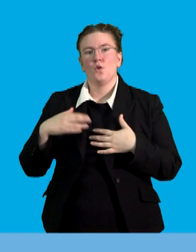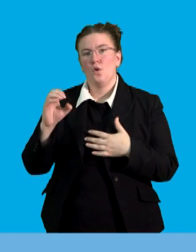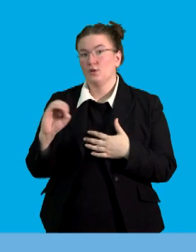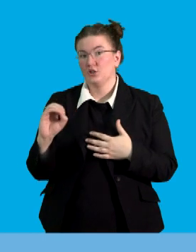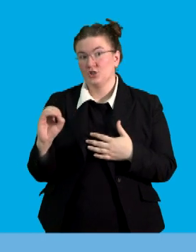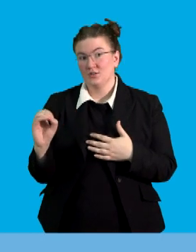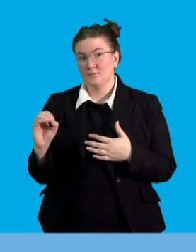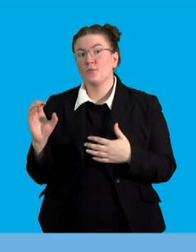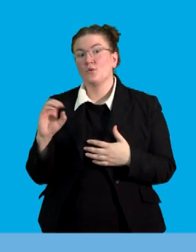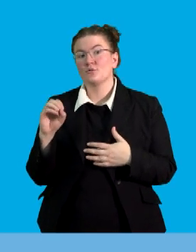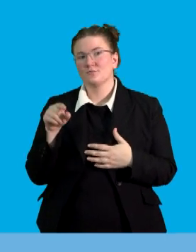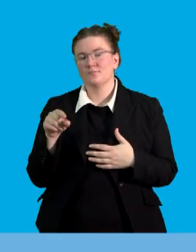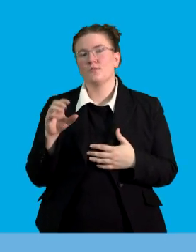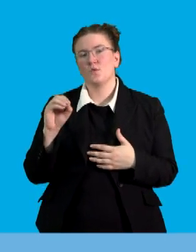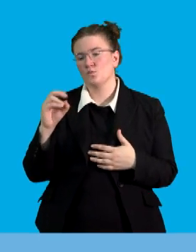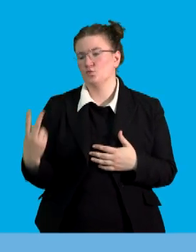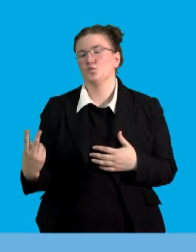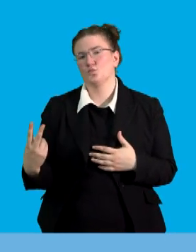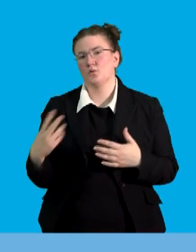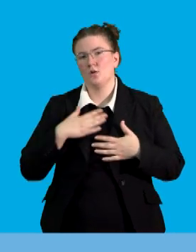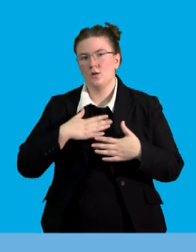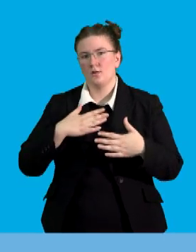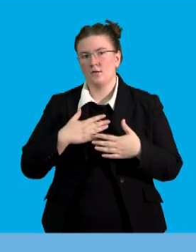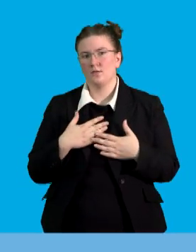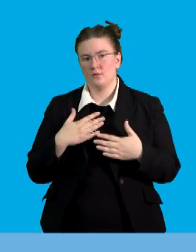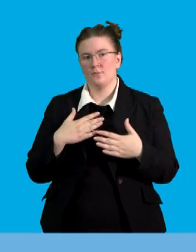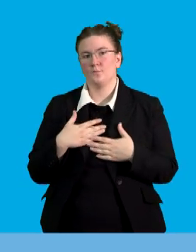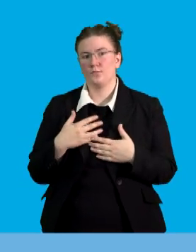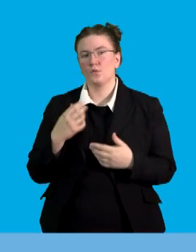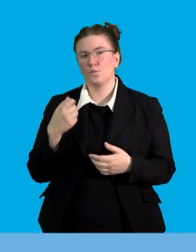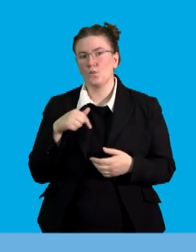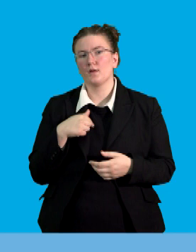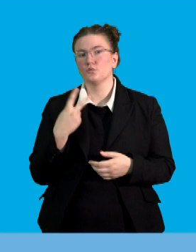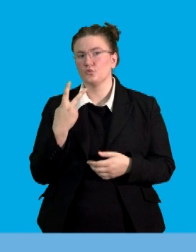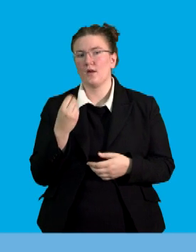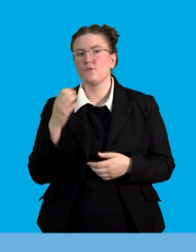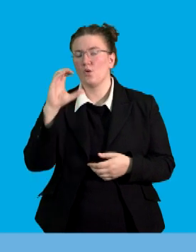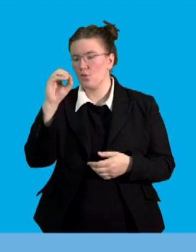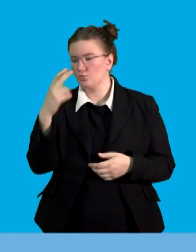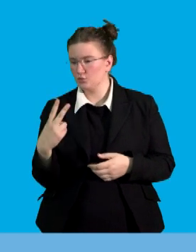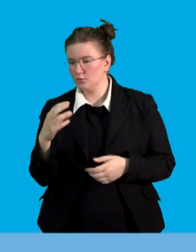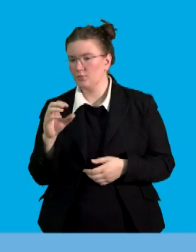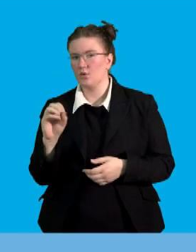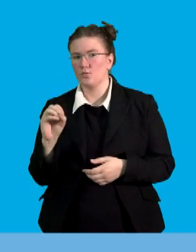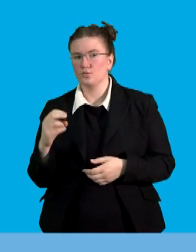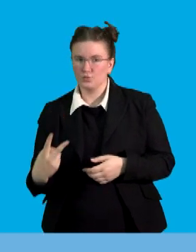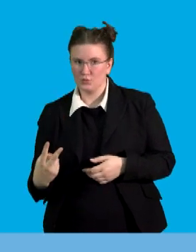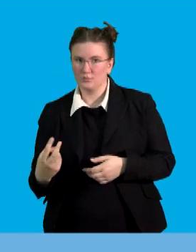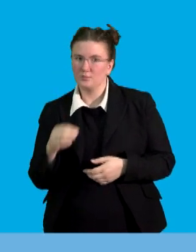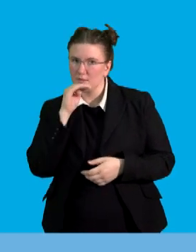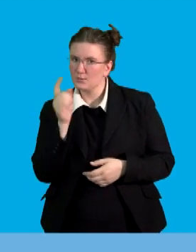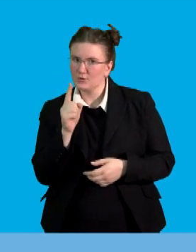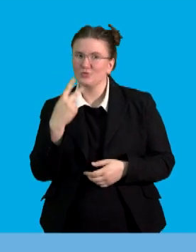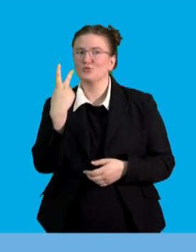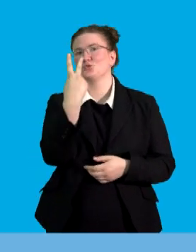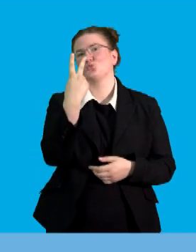oxygen is your diatomic molecule written as O2, and because we have 2 of them, O2 and O2 gives us 2O2. So